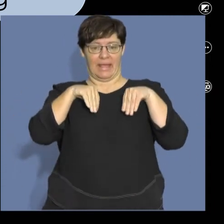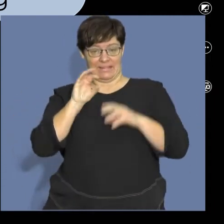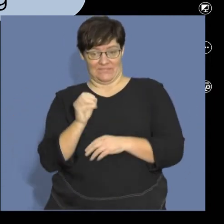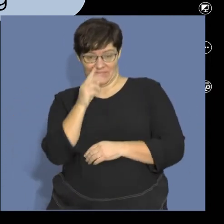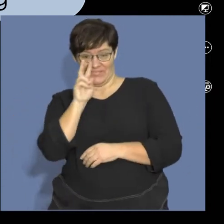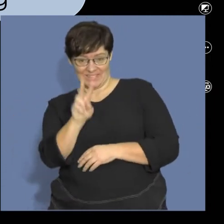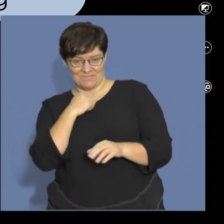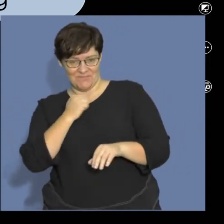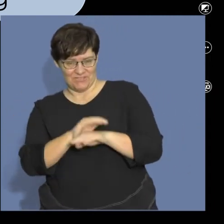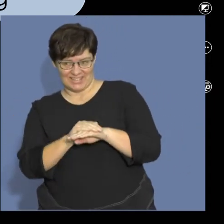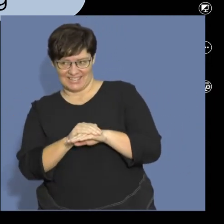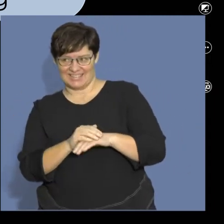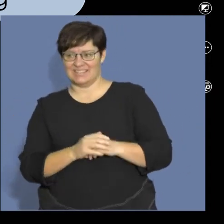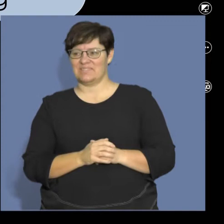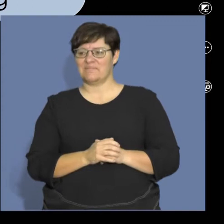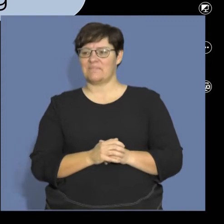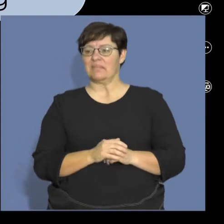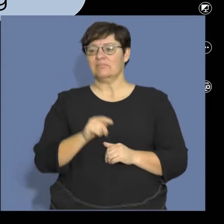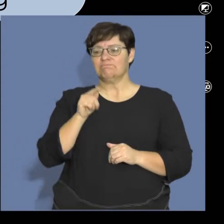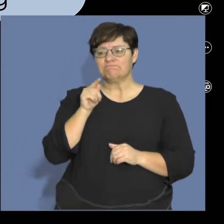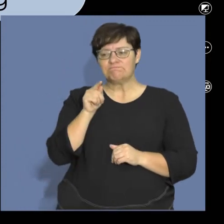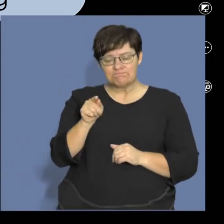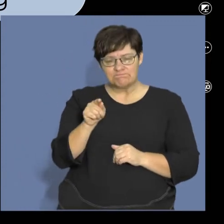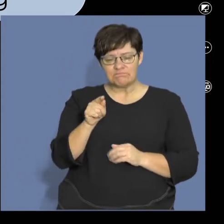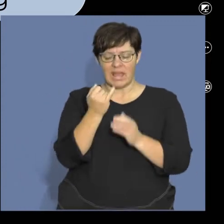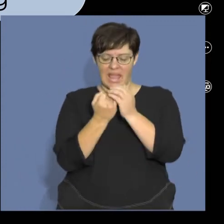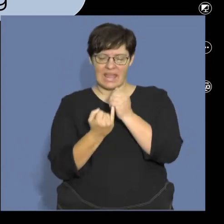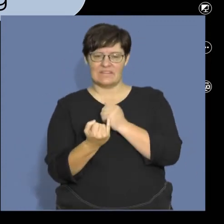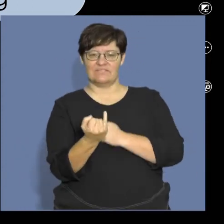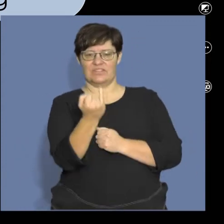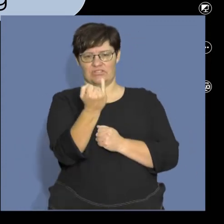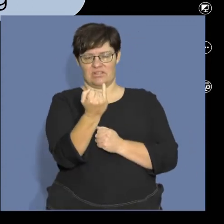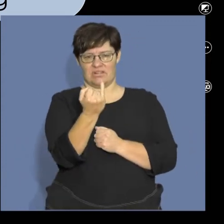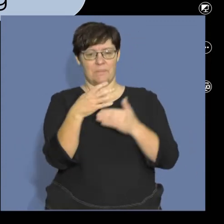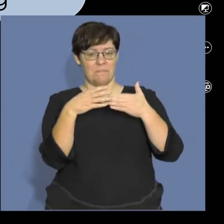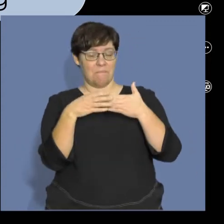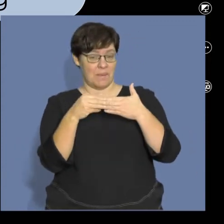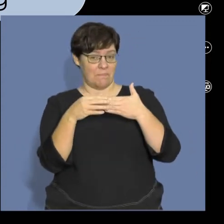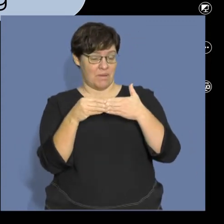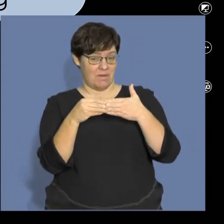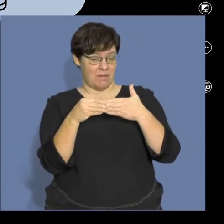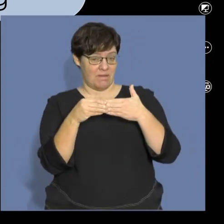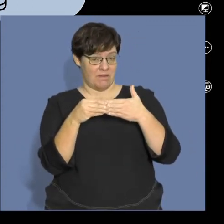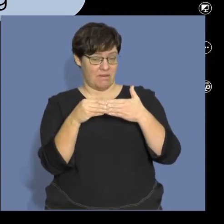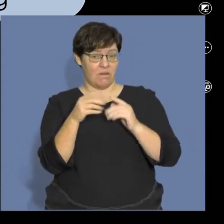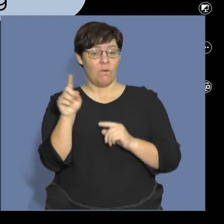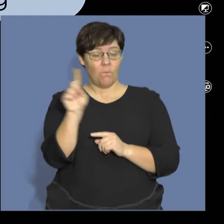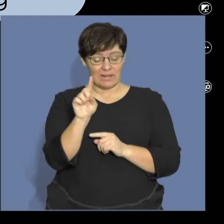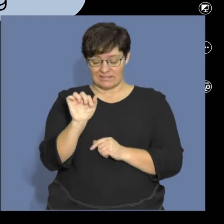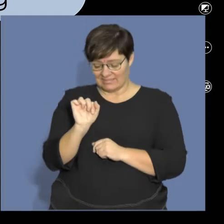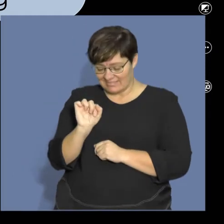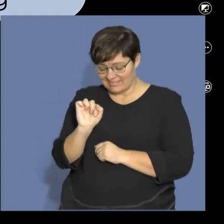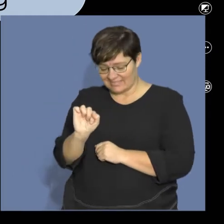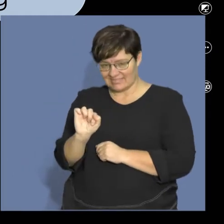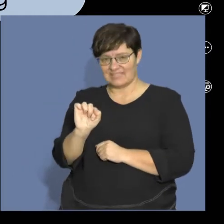he or she is an individual member of this